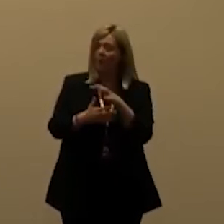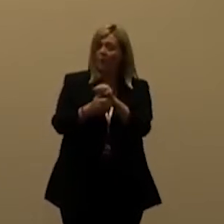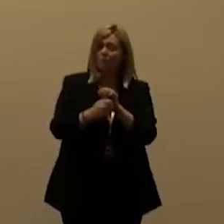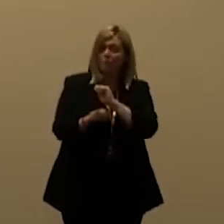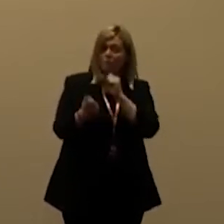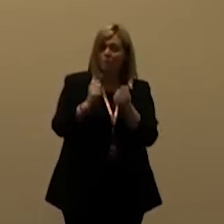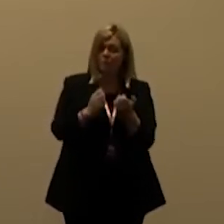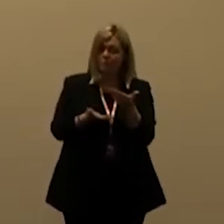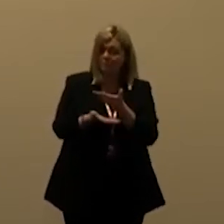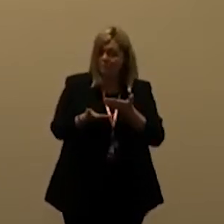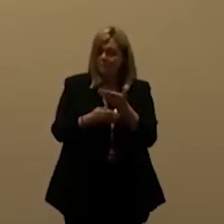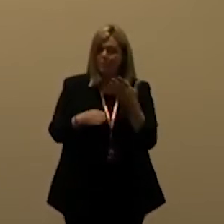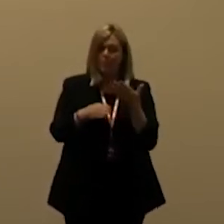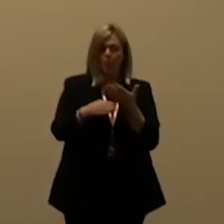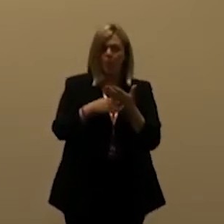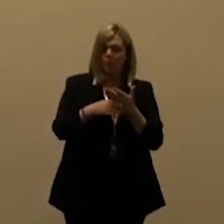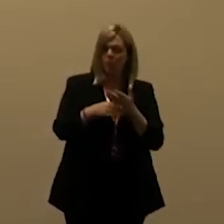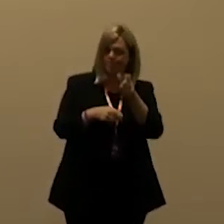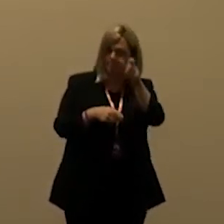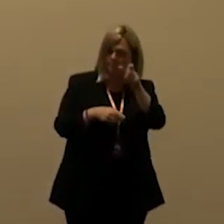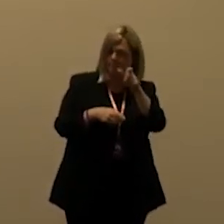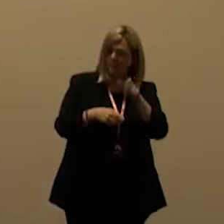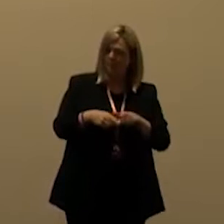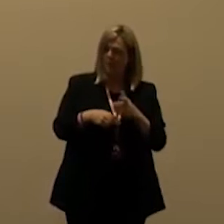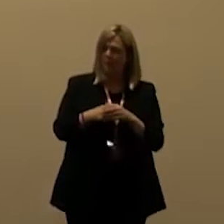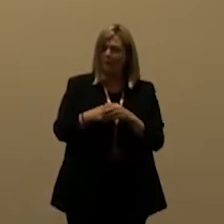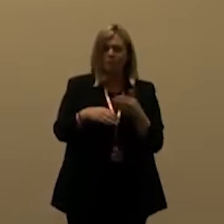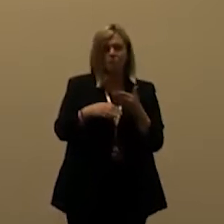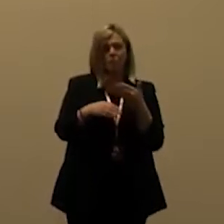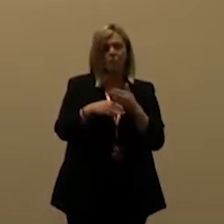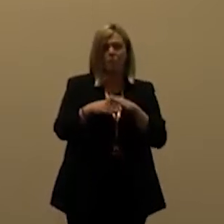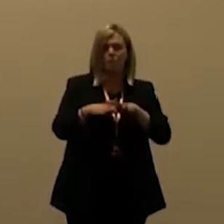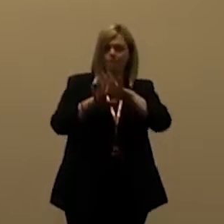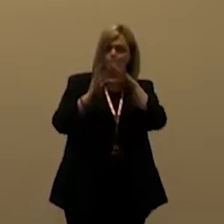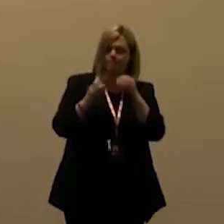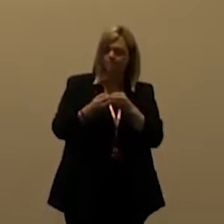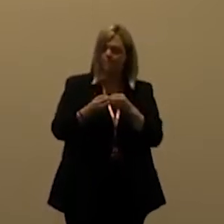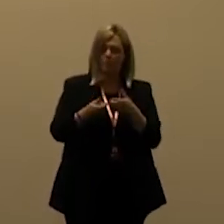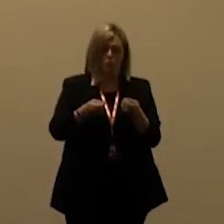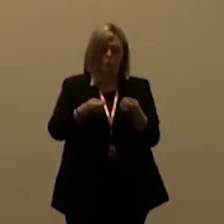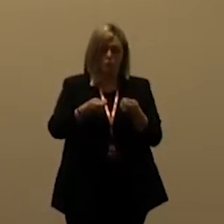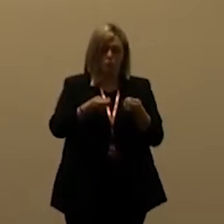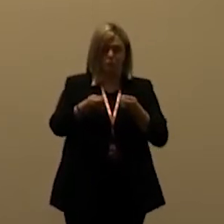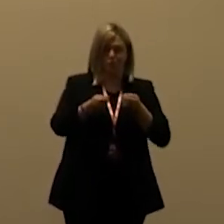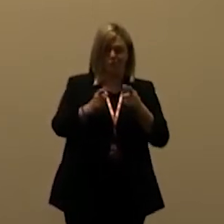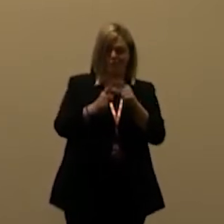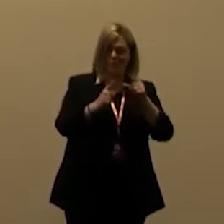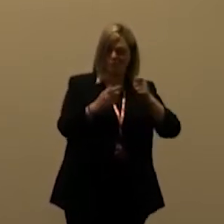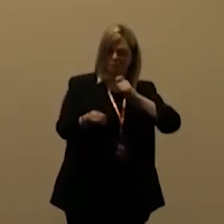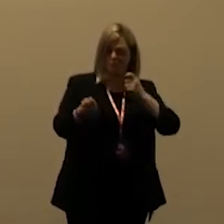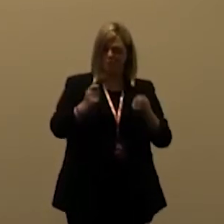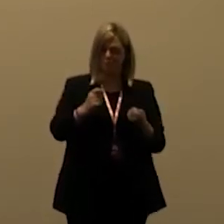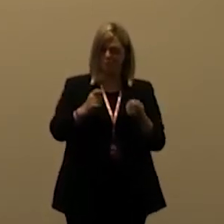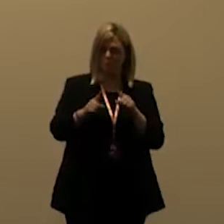and change consultant, I work with clients to work on their overall strategy for digital